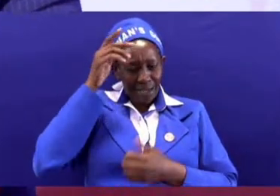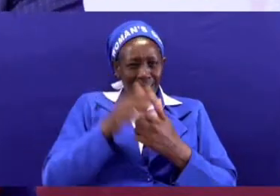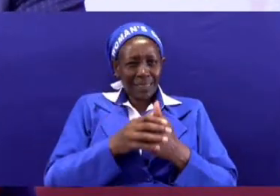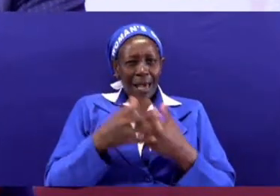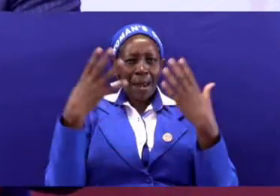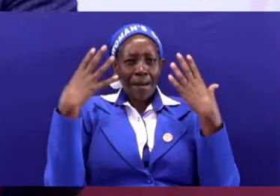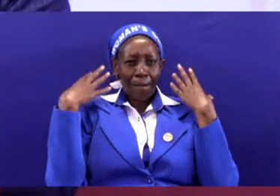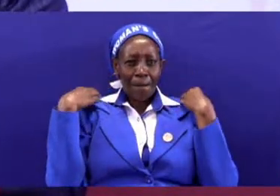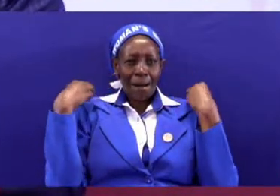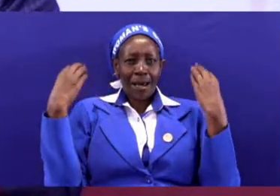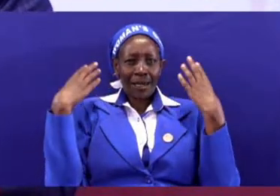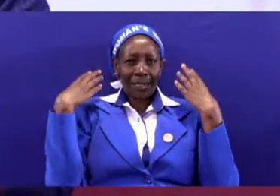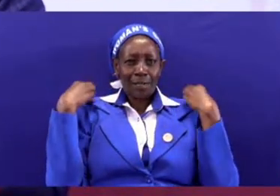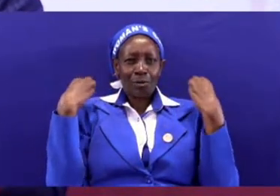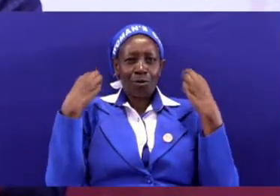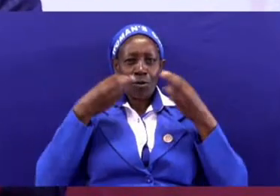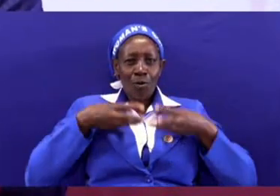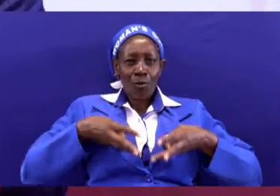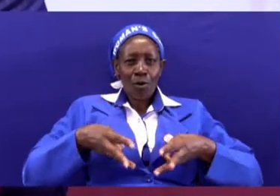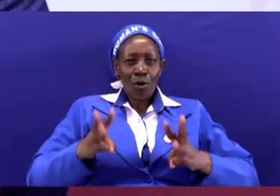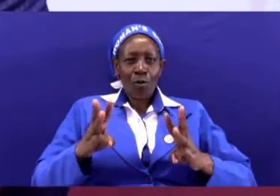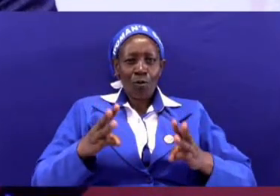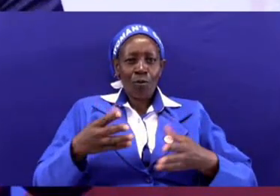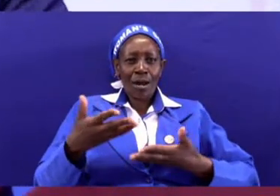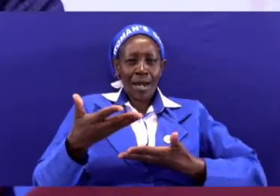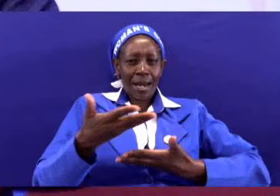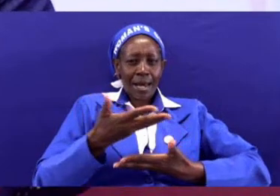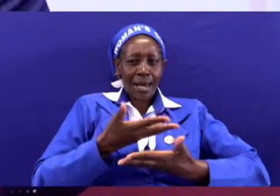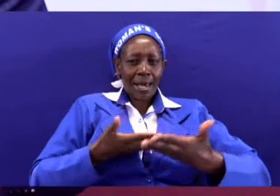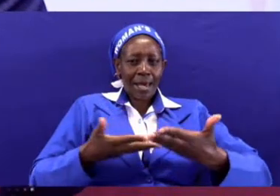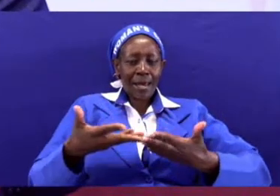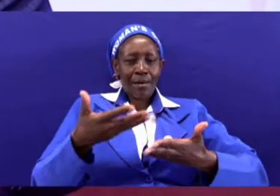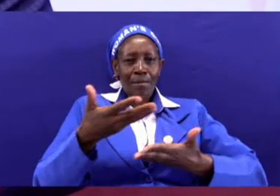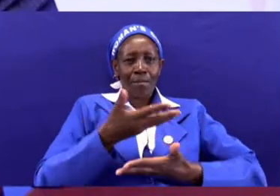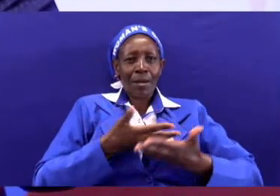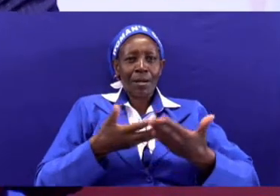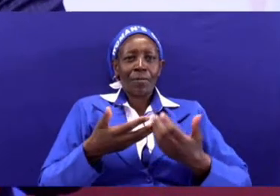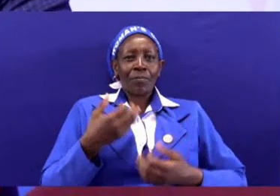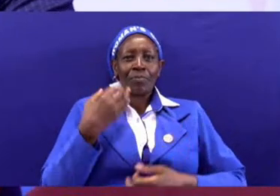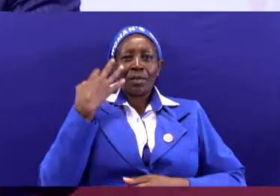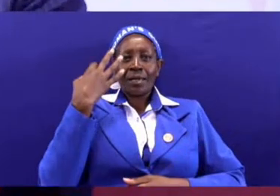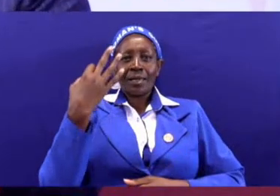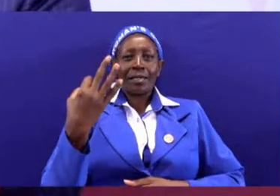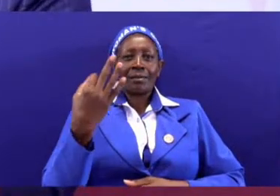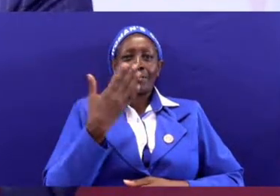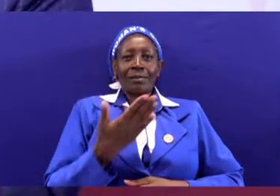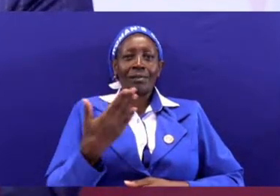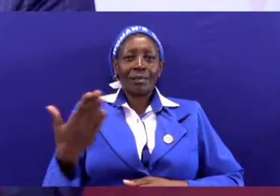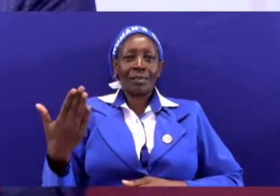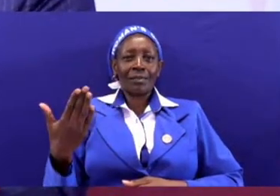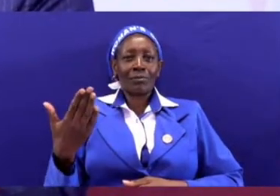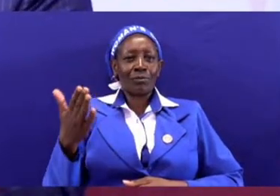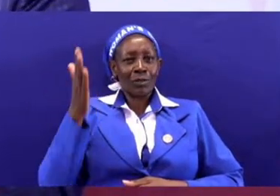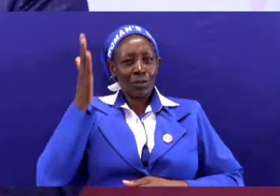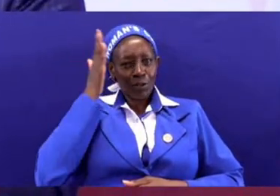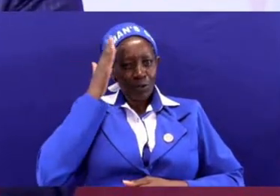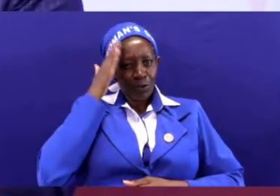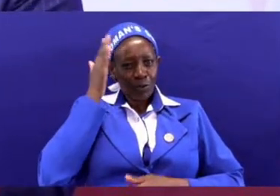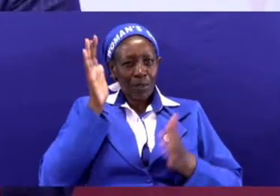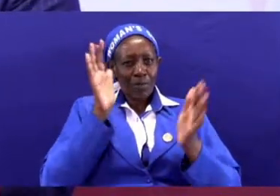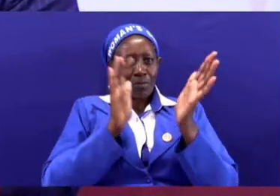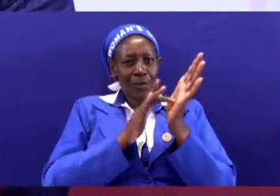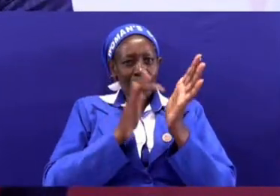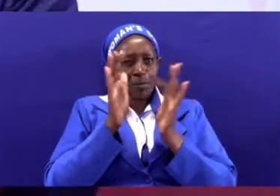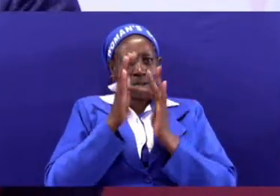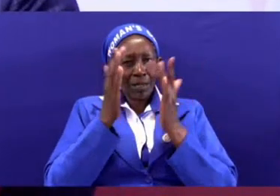practical models of engagement. For these three things, we are clear on the biblical position, but